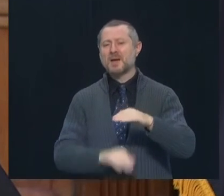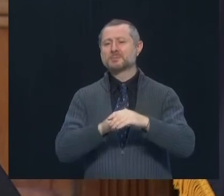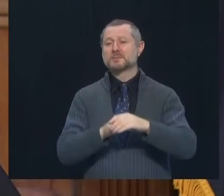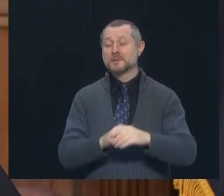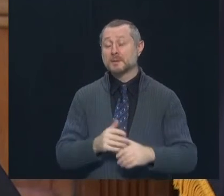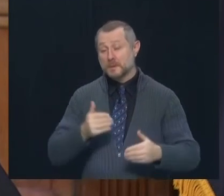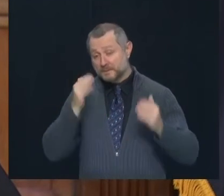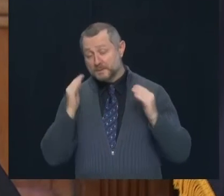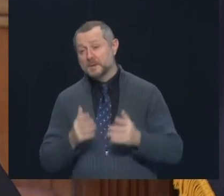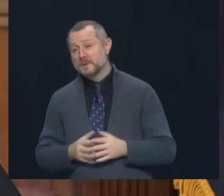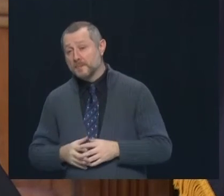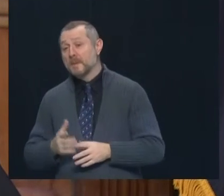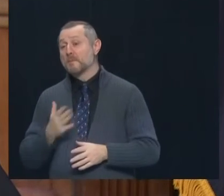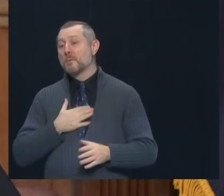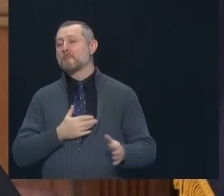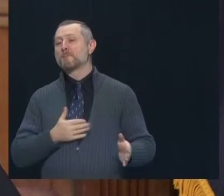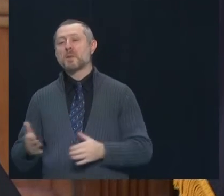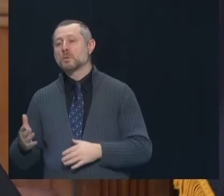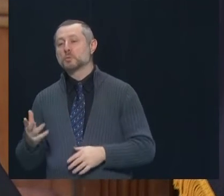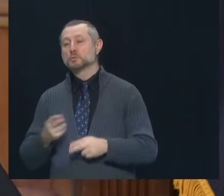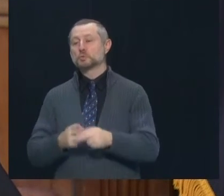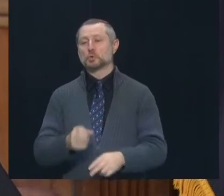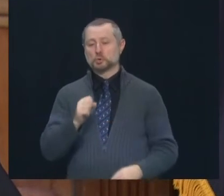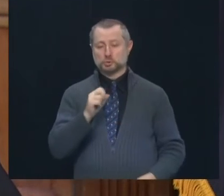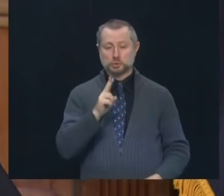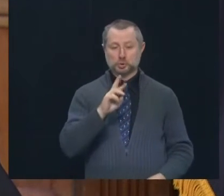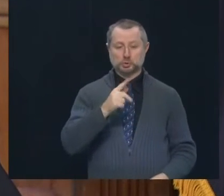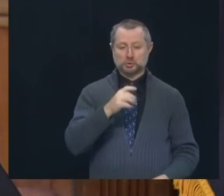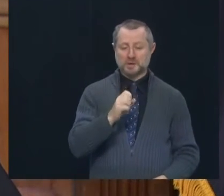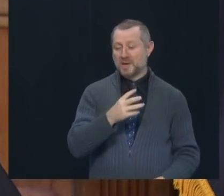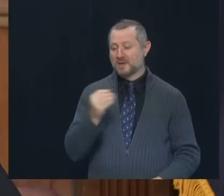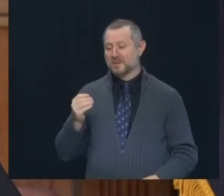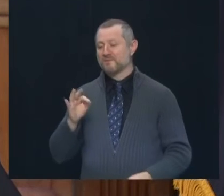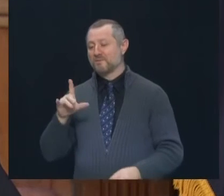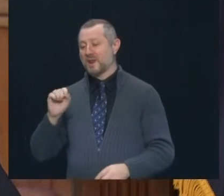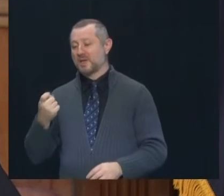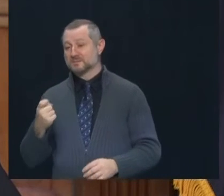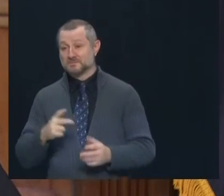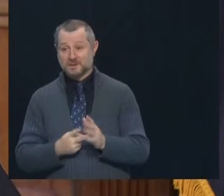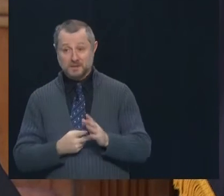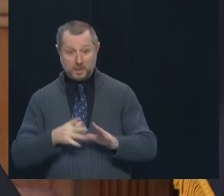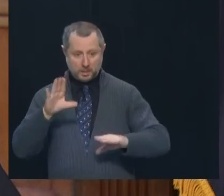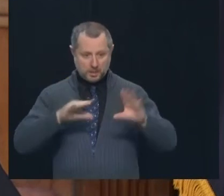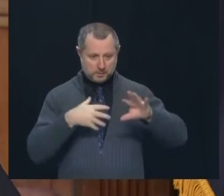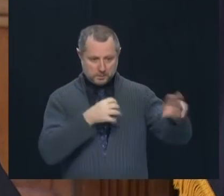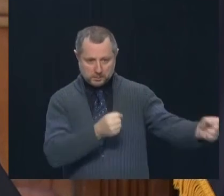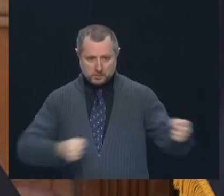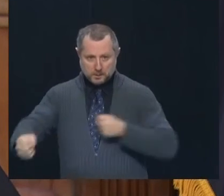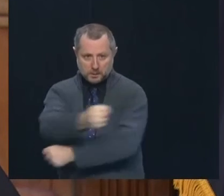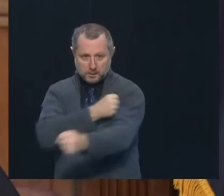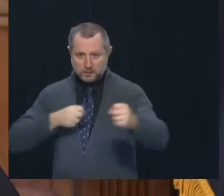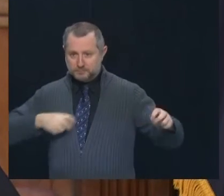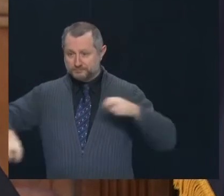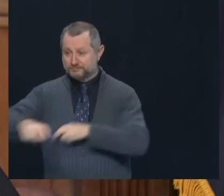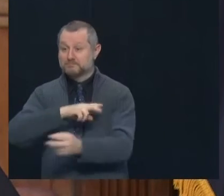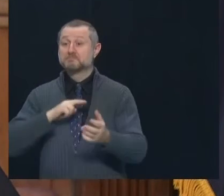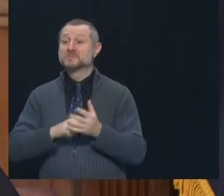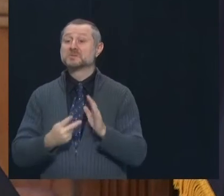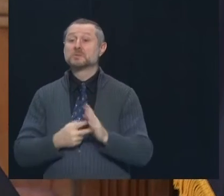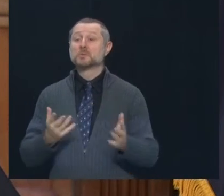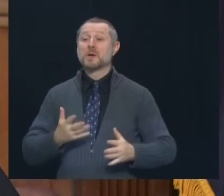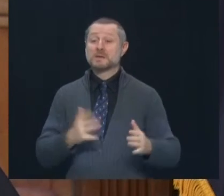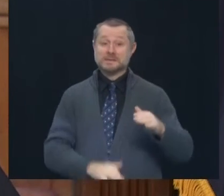our plan is called Surge and Flex. The capacity can flex. We